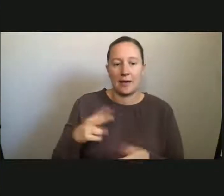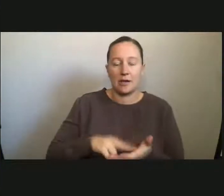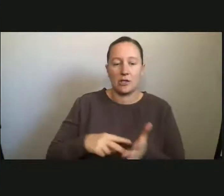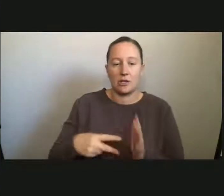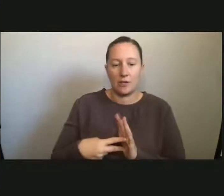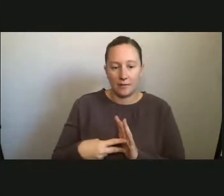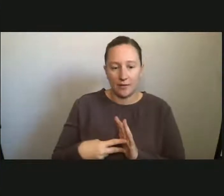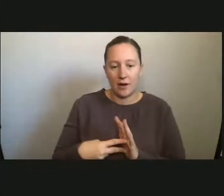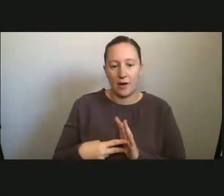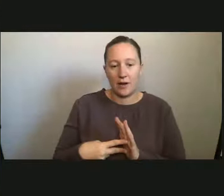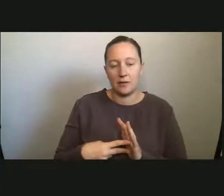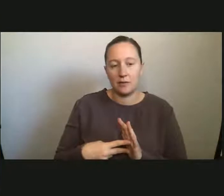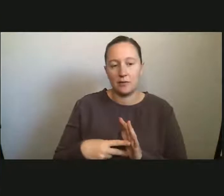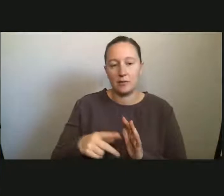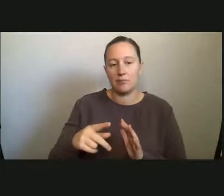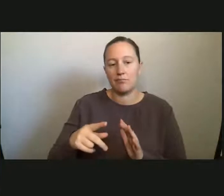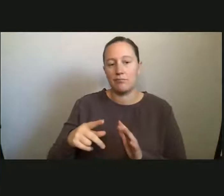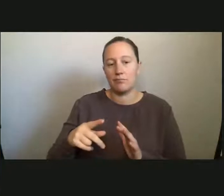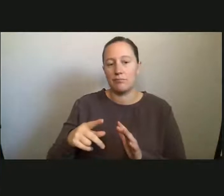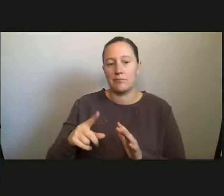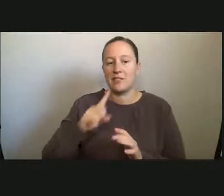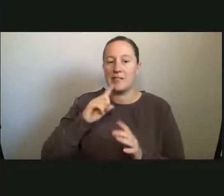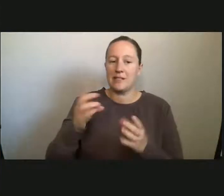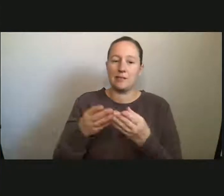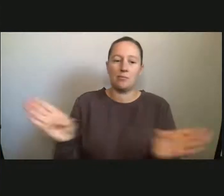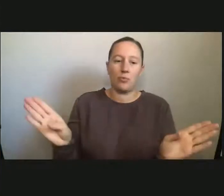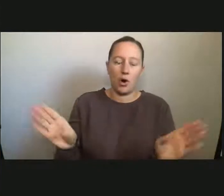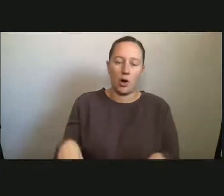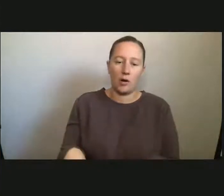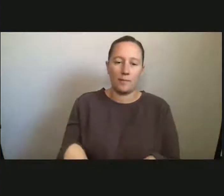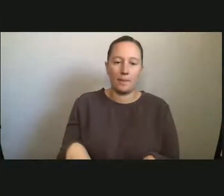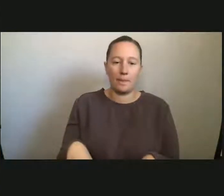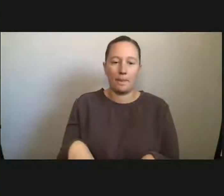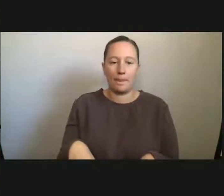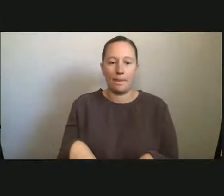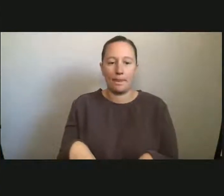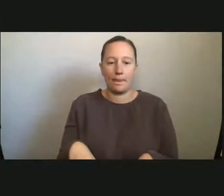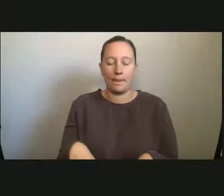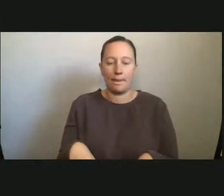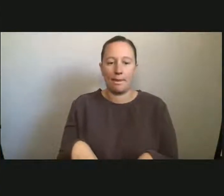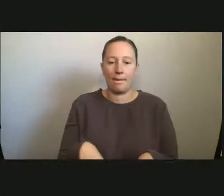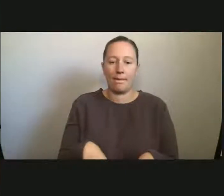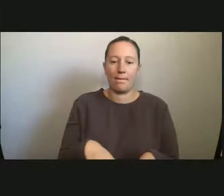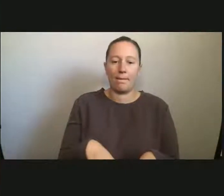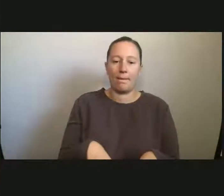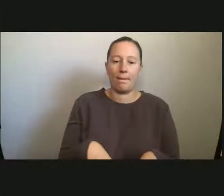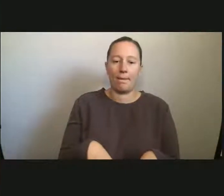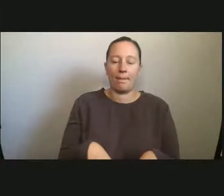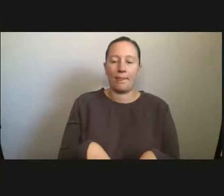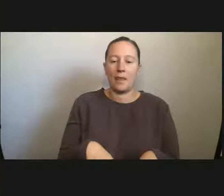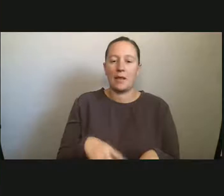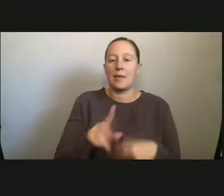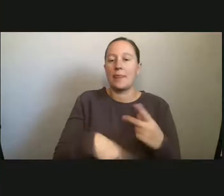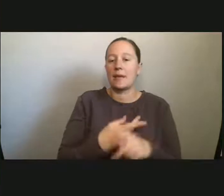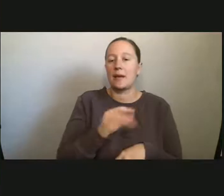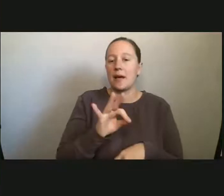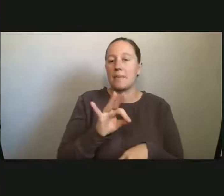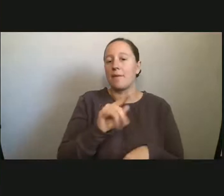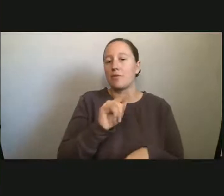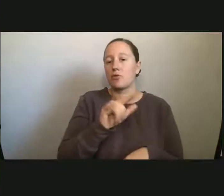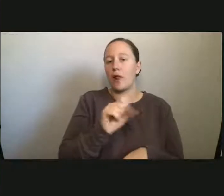trials are actually quite broad. They can range anywhere from the type of clinical trials that we all think